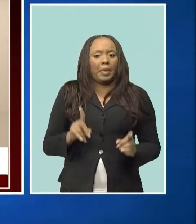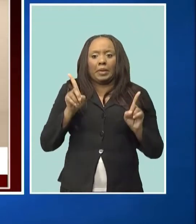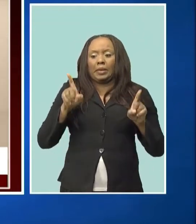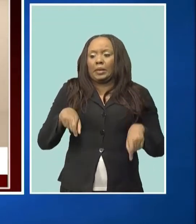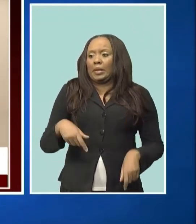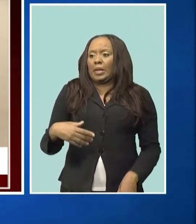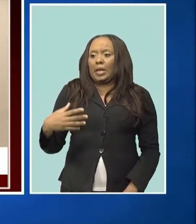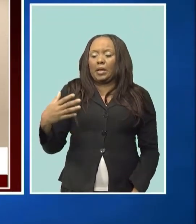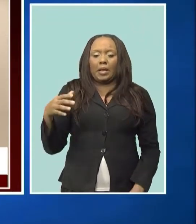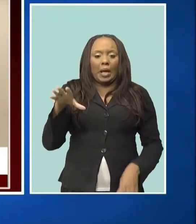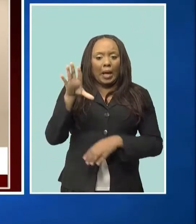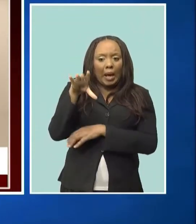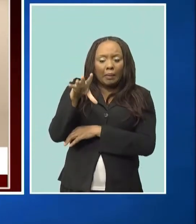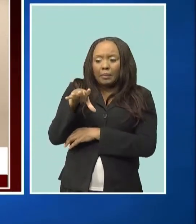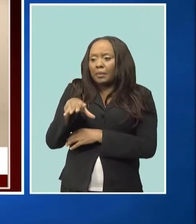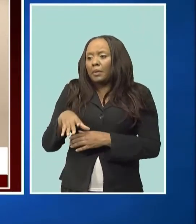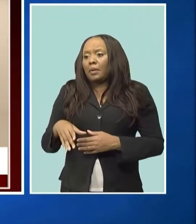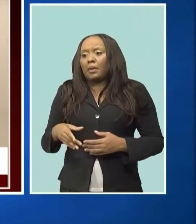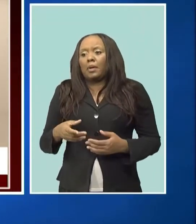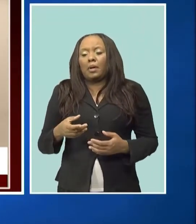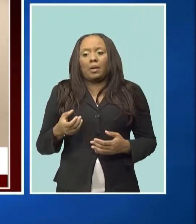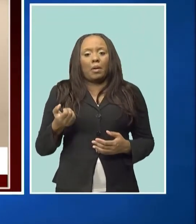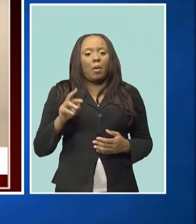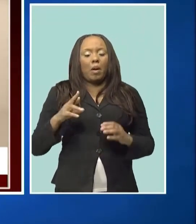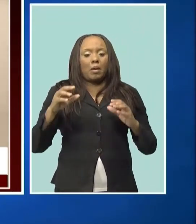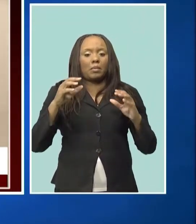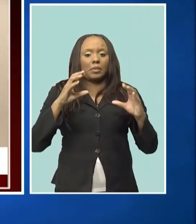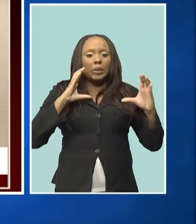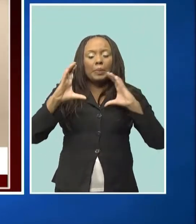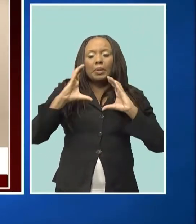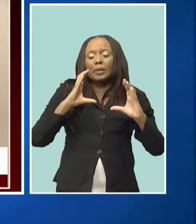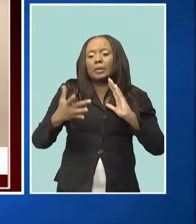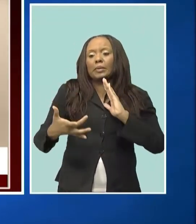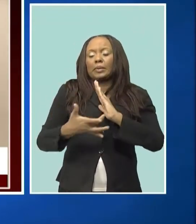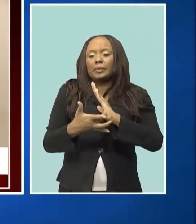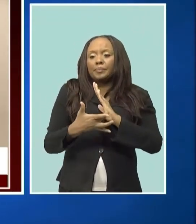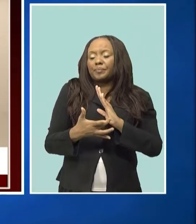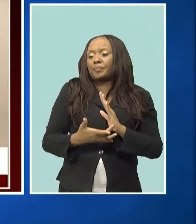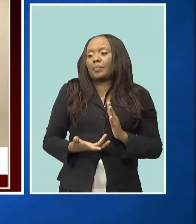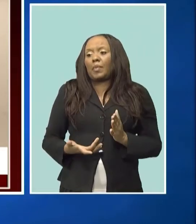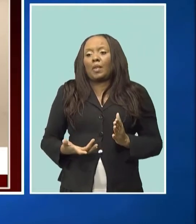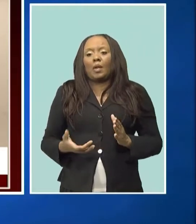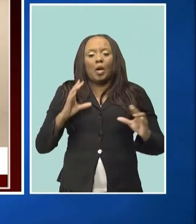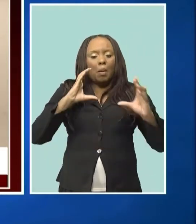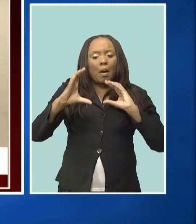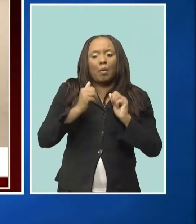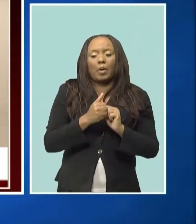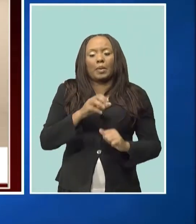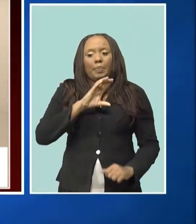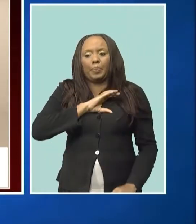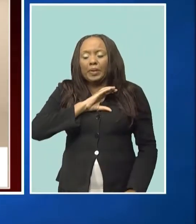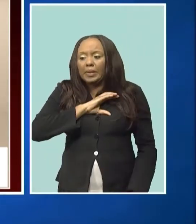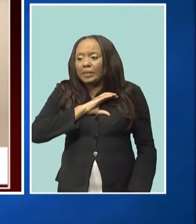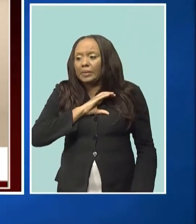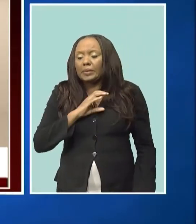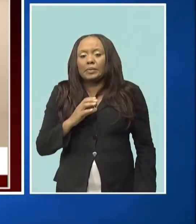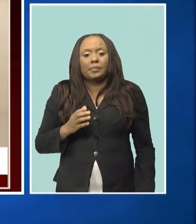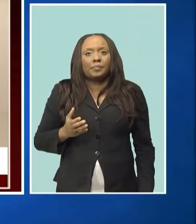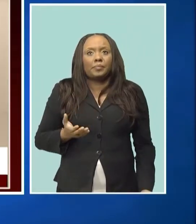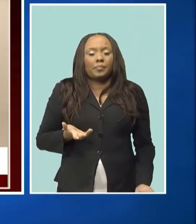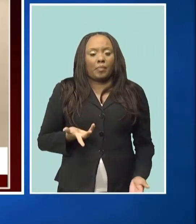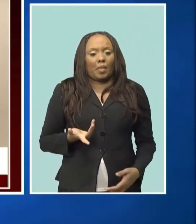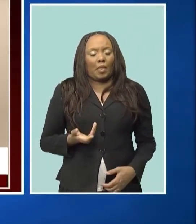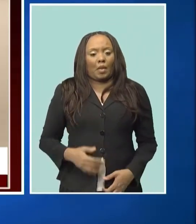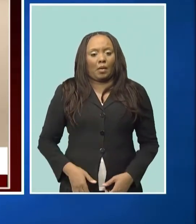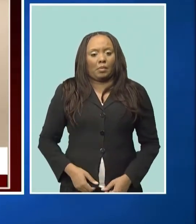the police and the community in real time. I've been exploring a lot of best practices, things that can actually, I don't mean